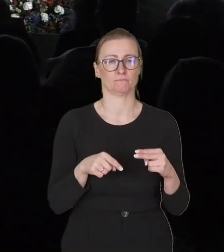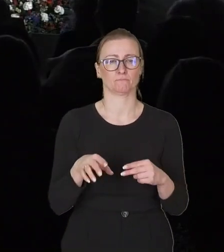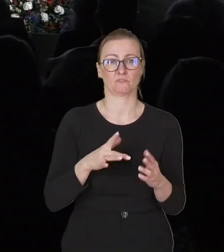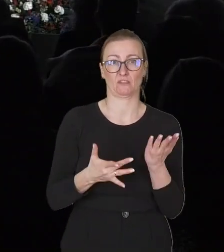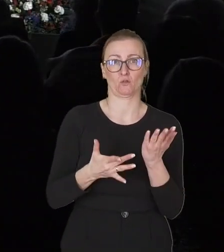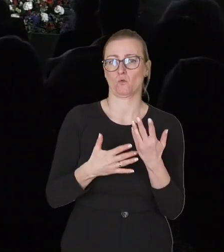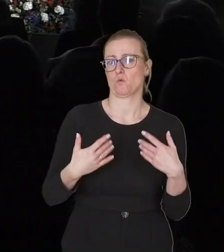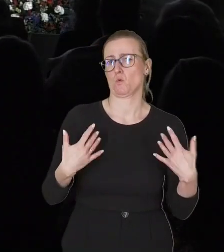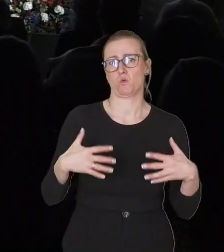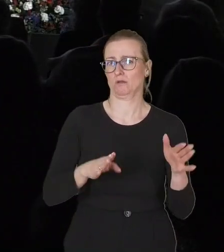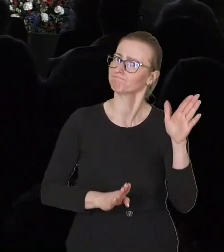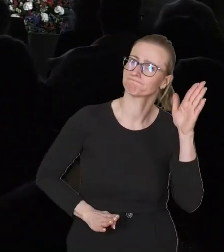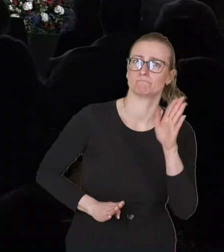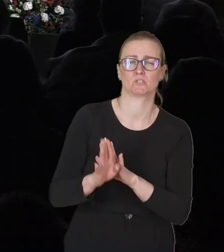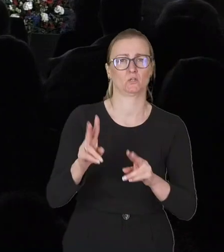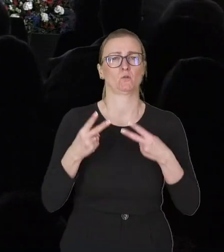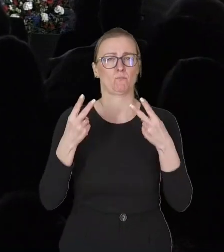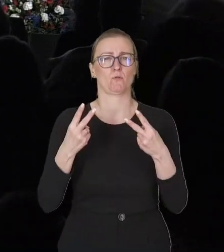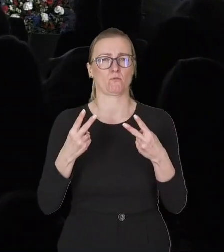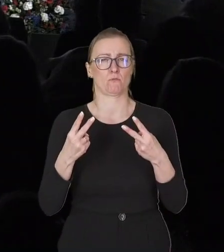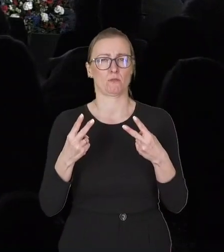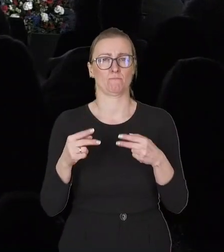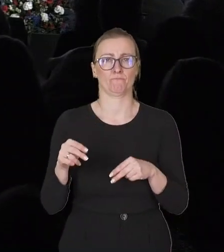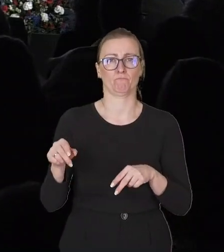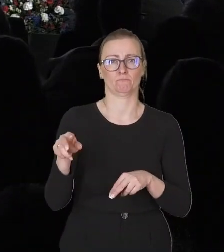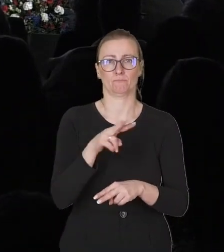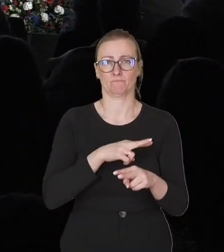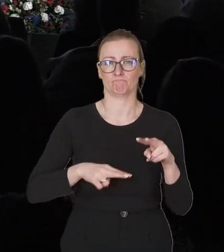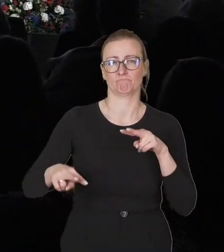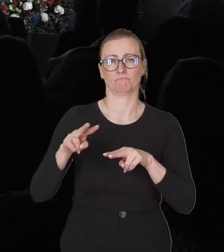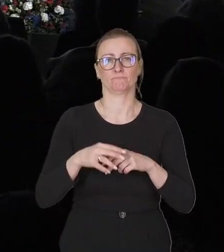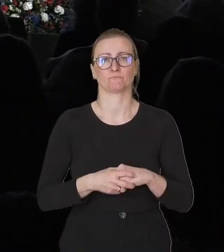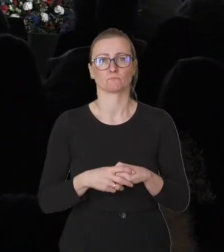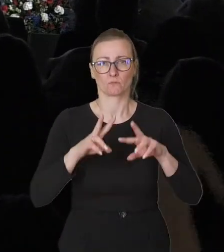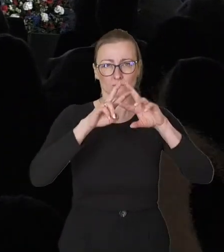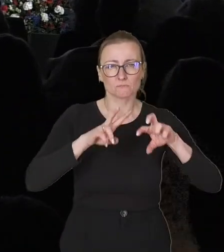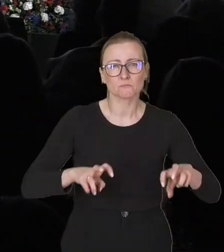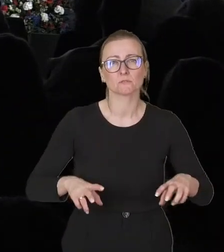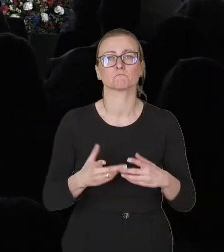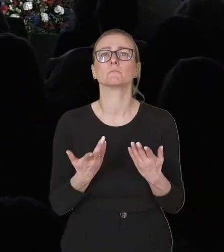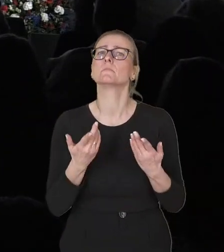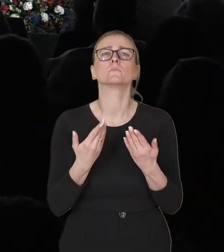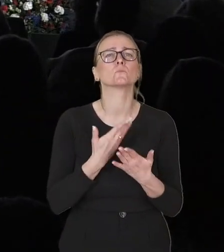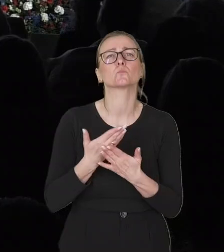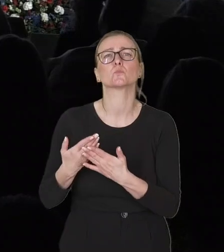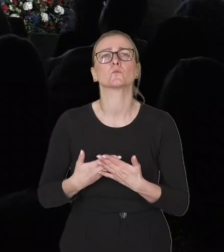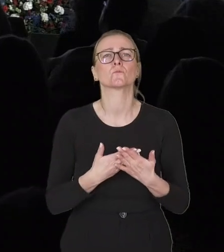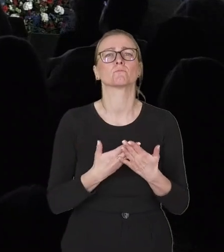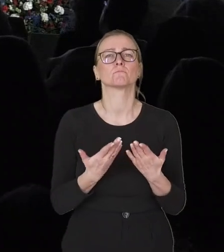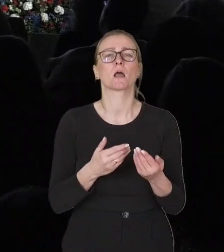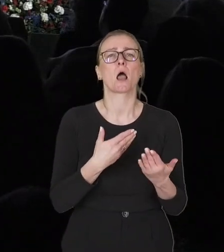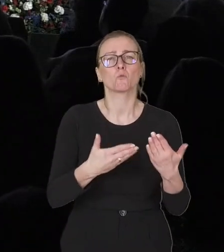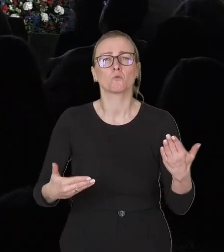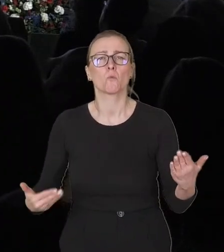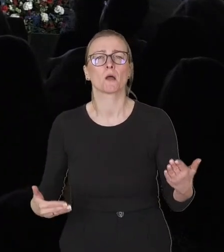any good research arguments, evidence that the cohesion policy and the instruments of the cohesion policy contributes